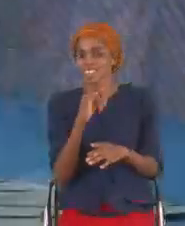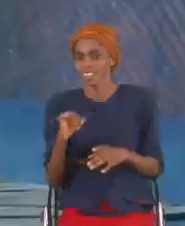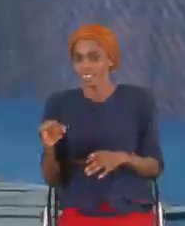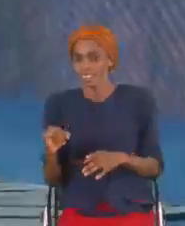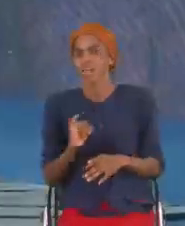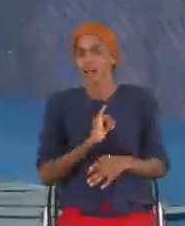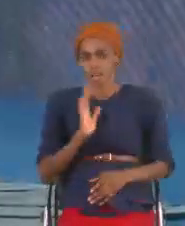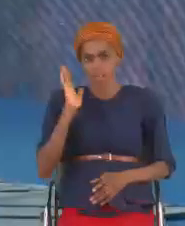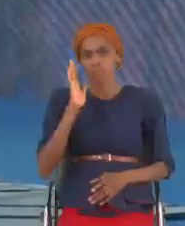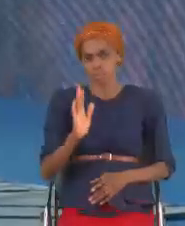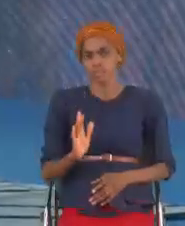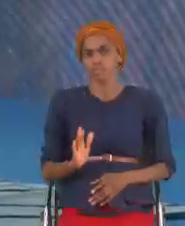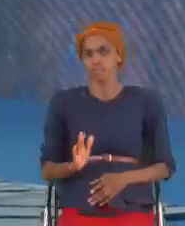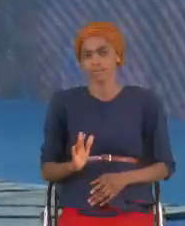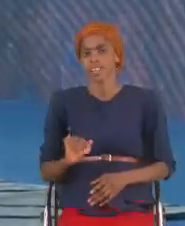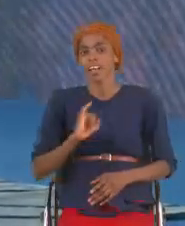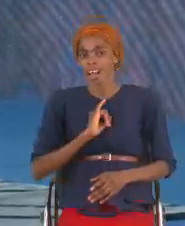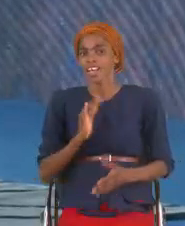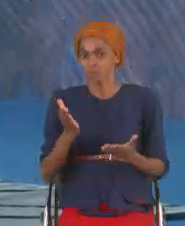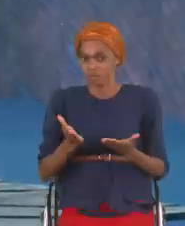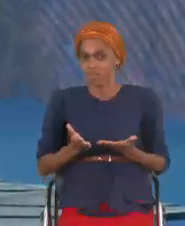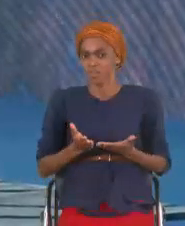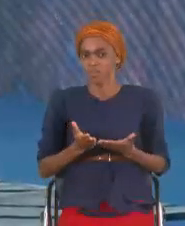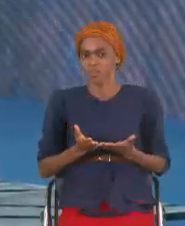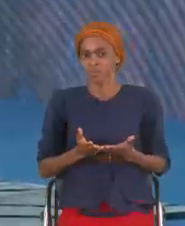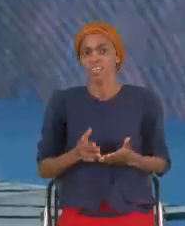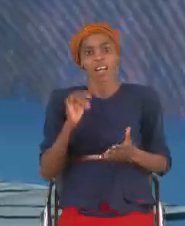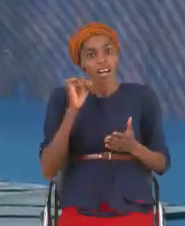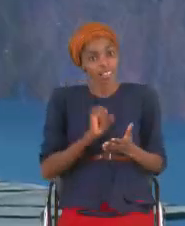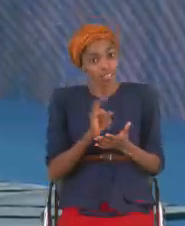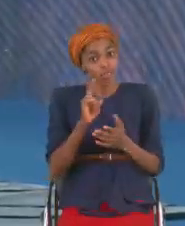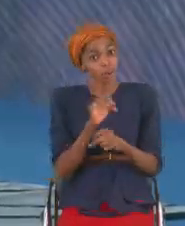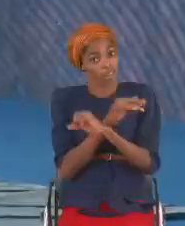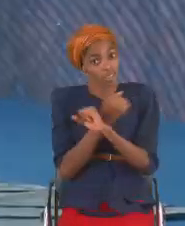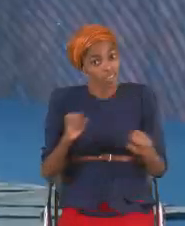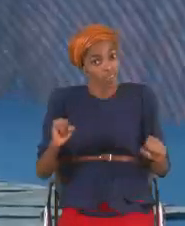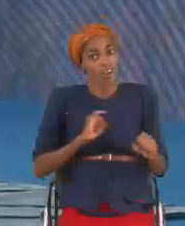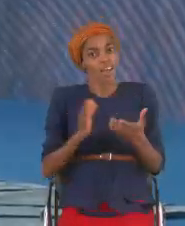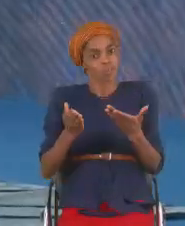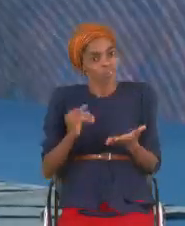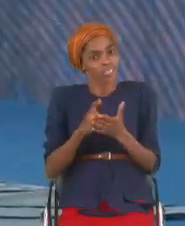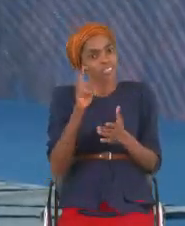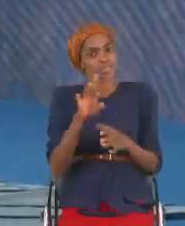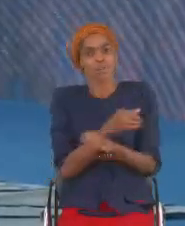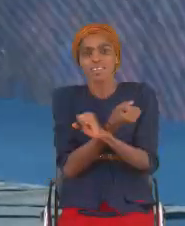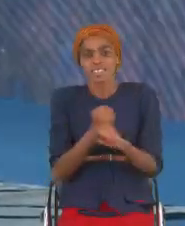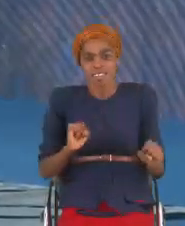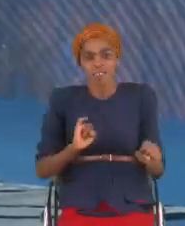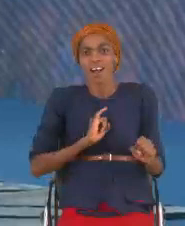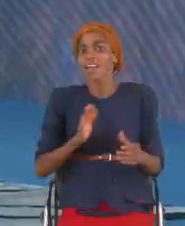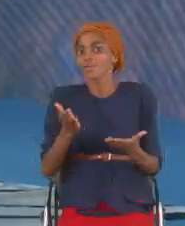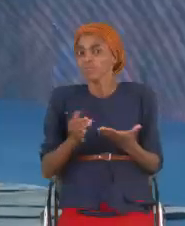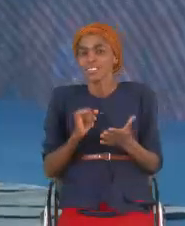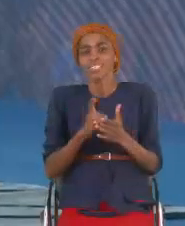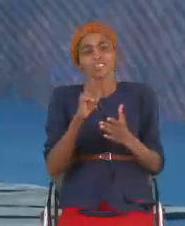I will. I will that you are saved. I will that you are cleansed. I will that you